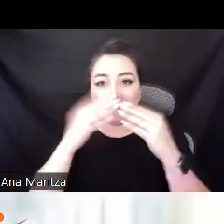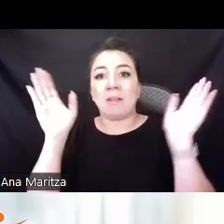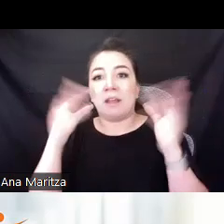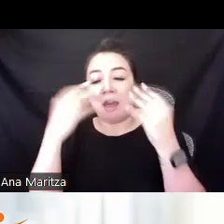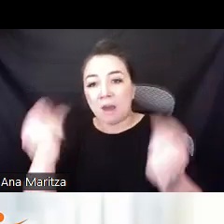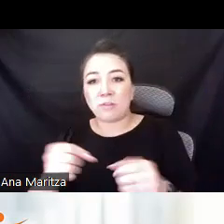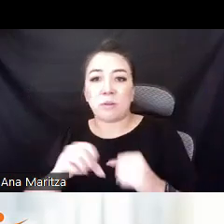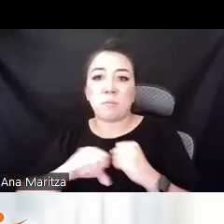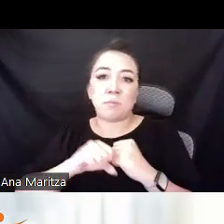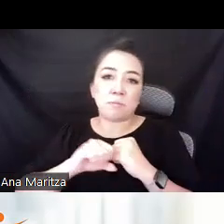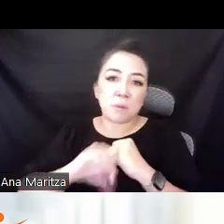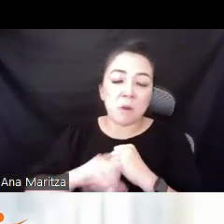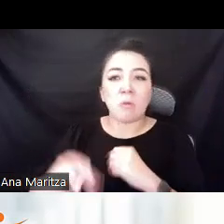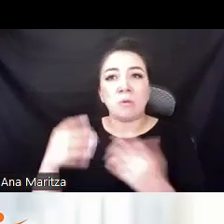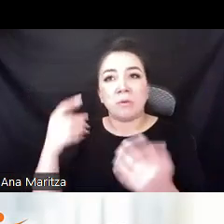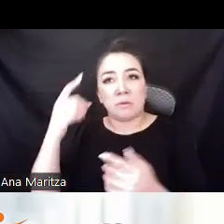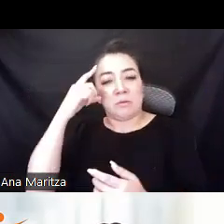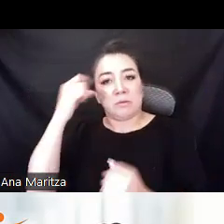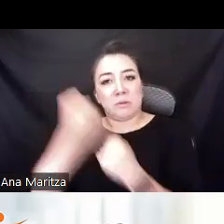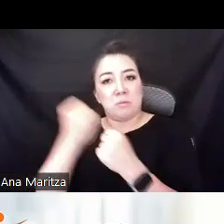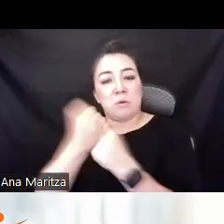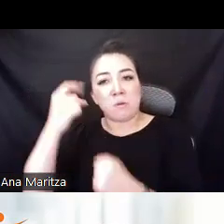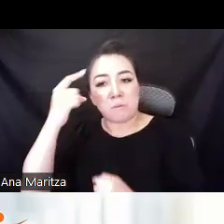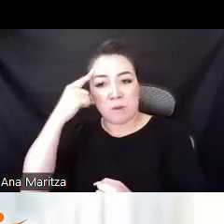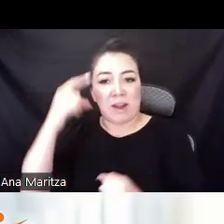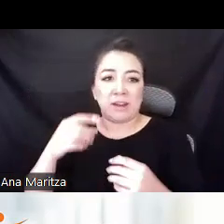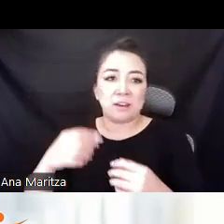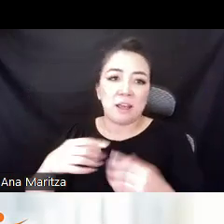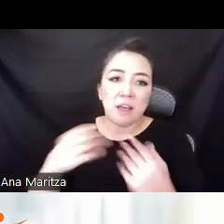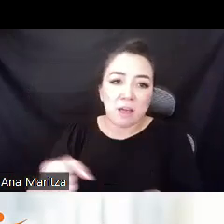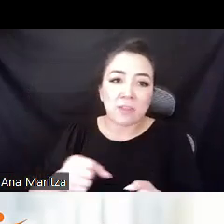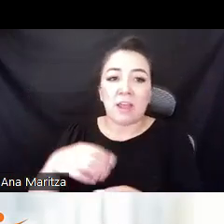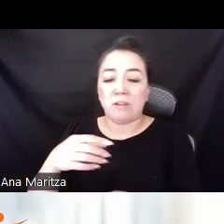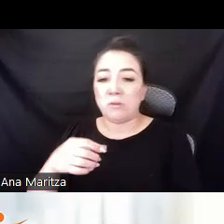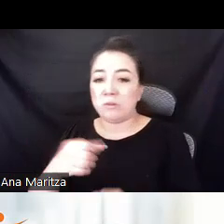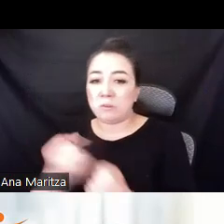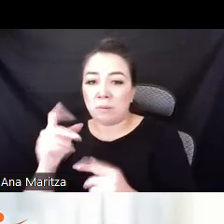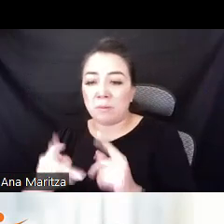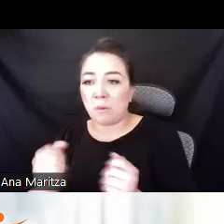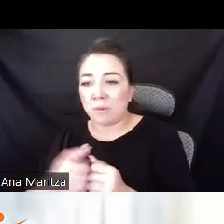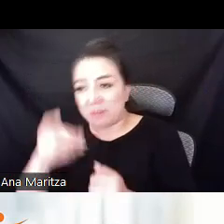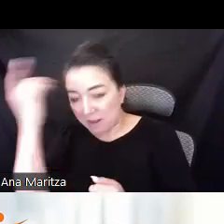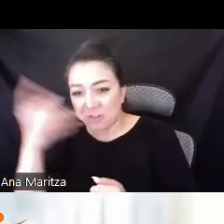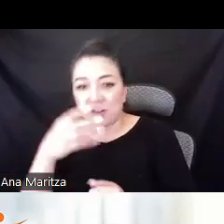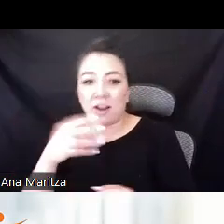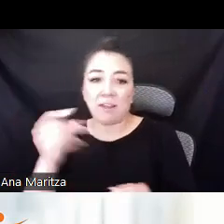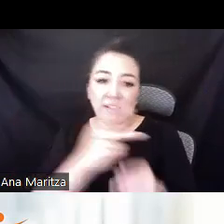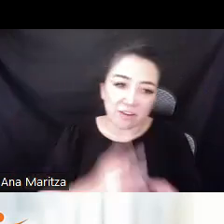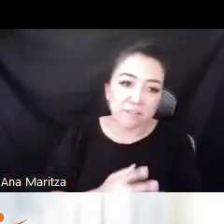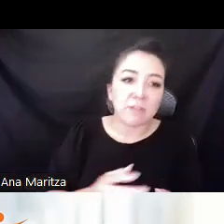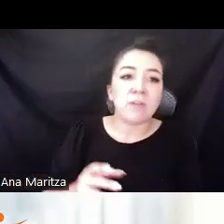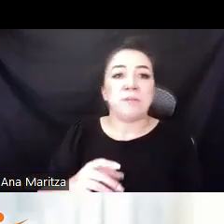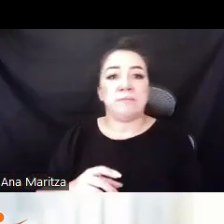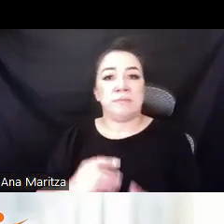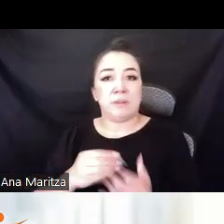health, address dementia, and support people living with dementia and their caregivers. In order to do so, funded projects were required